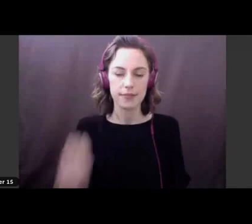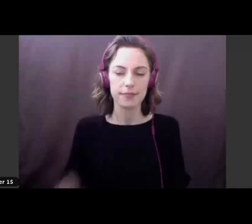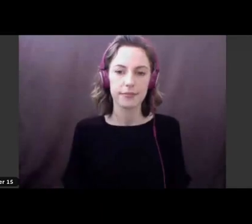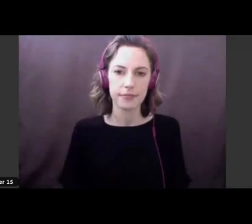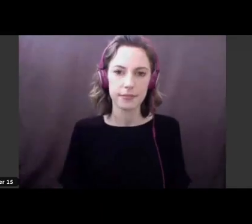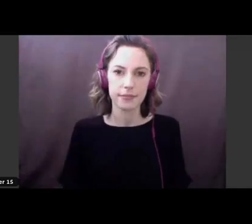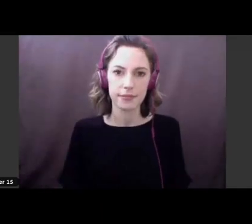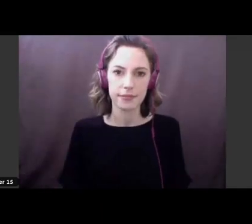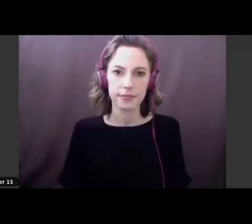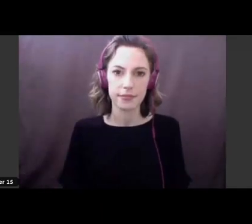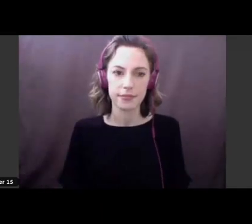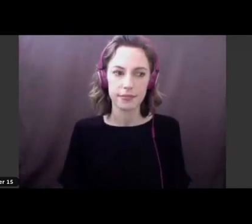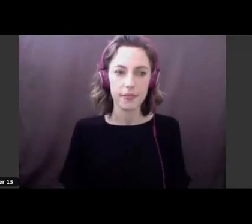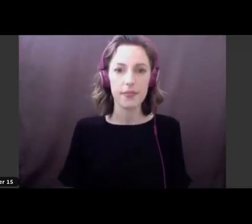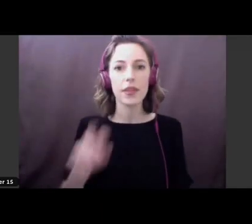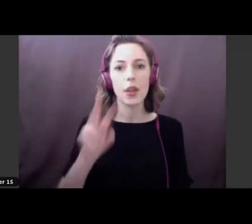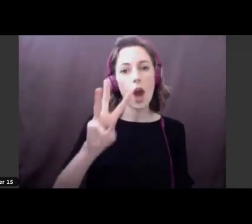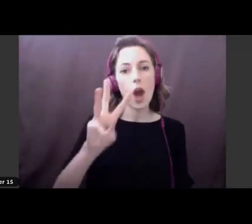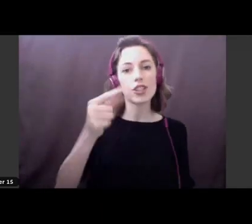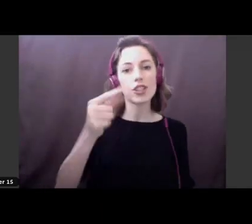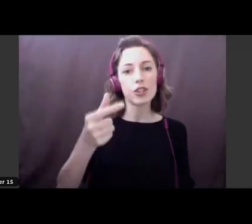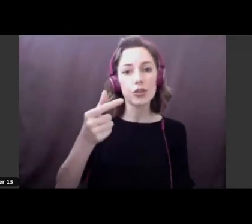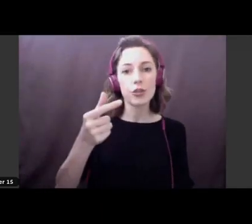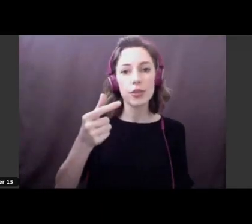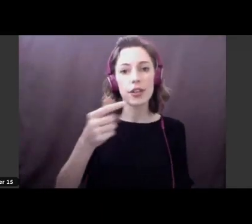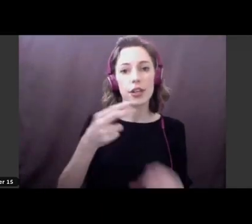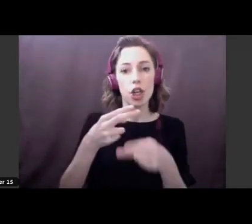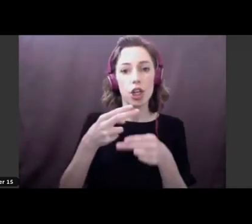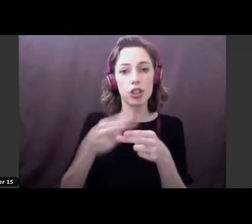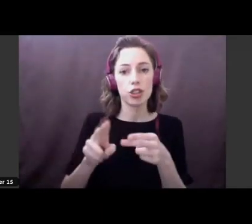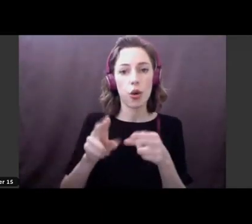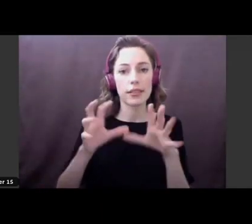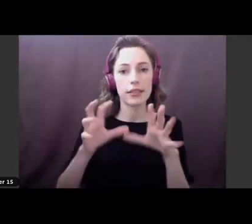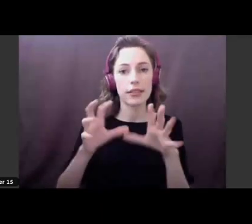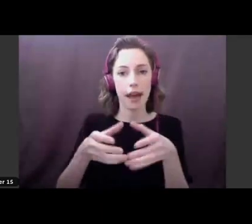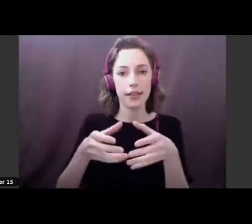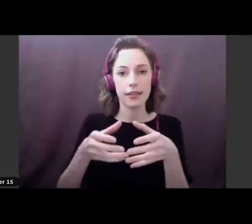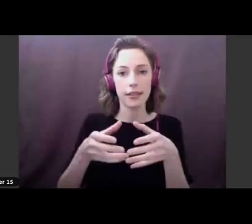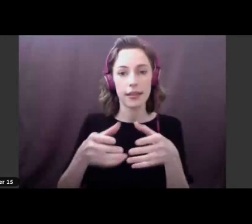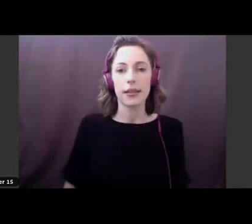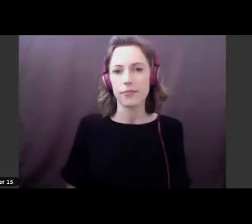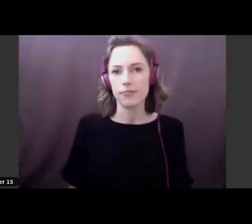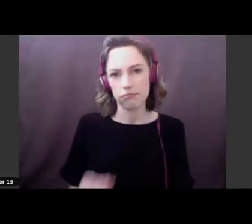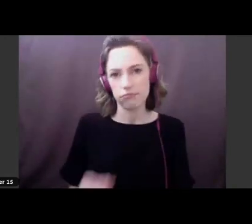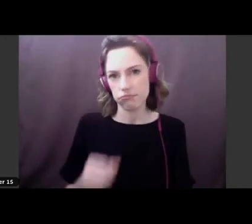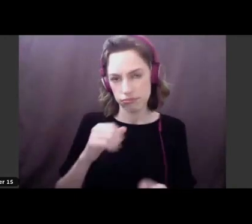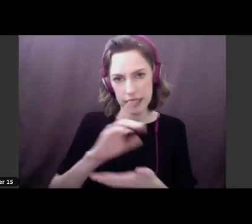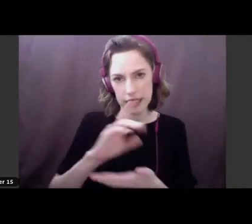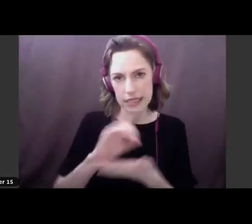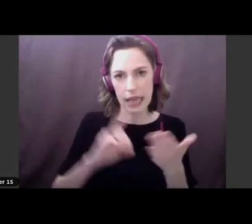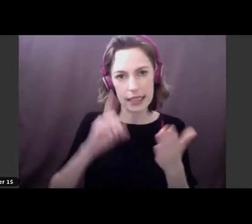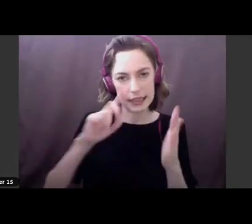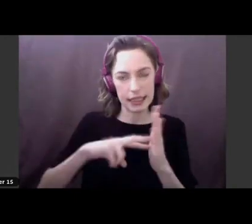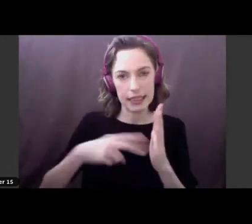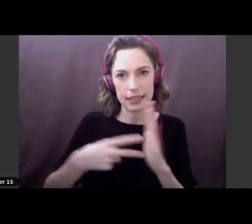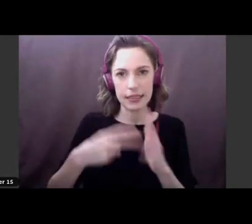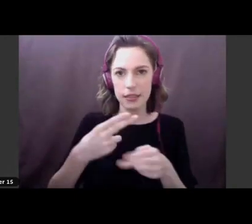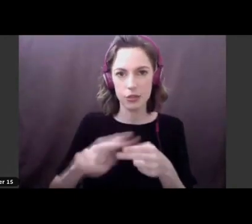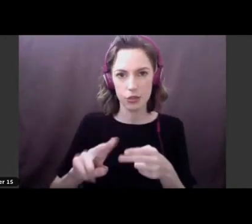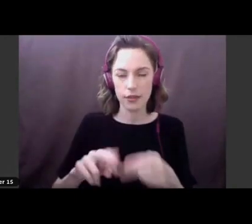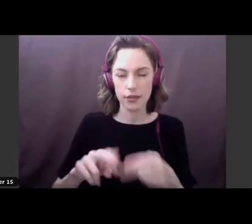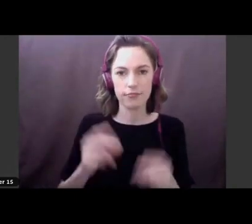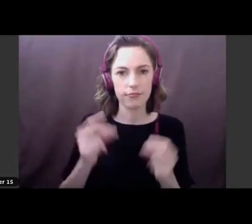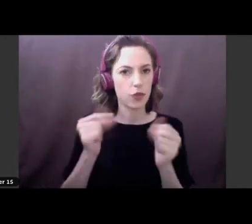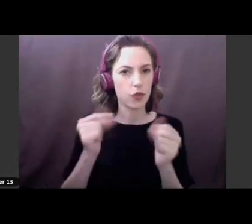questionnaire. This child functioning module, which is Claudia described, covers a much broader range of